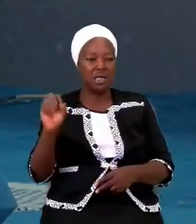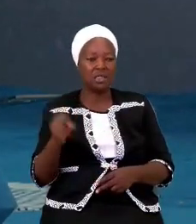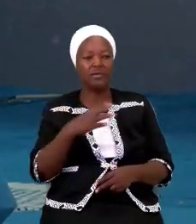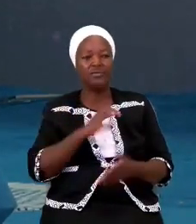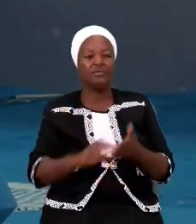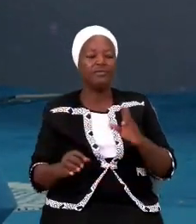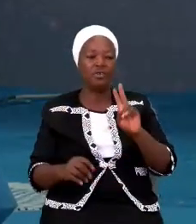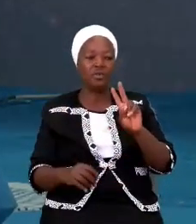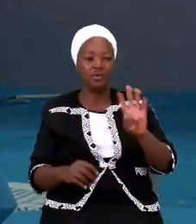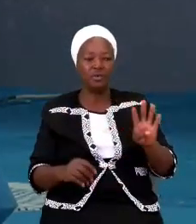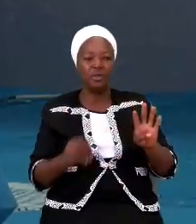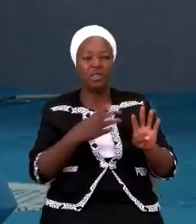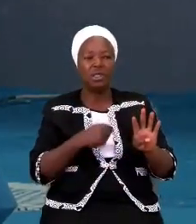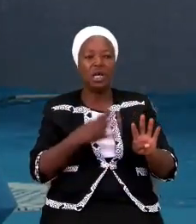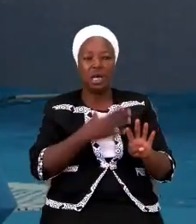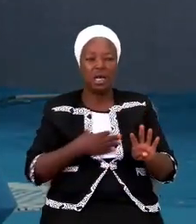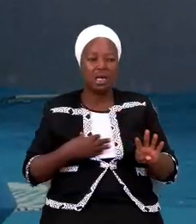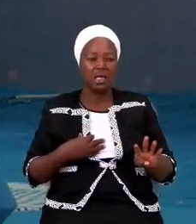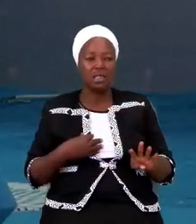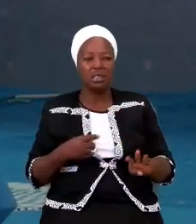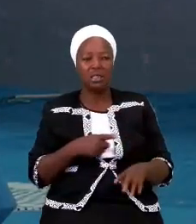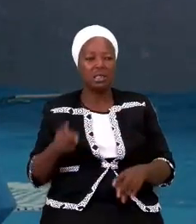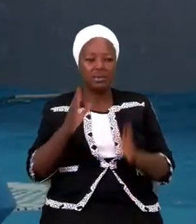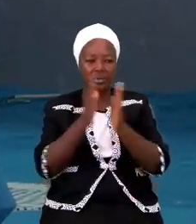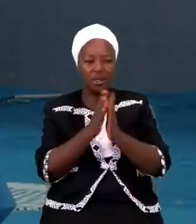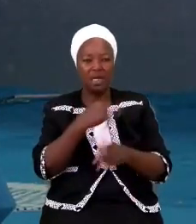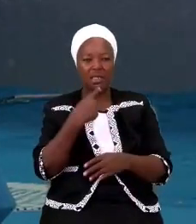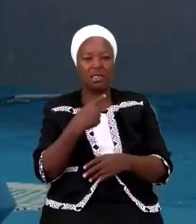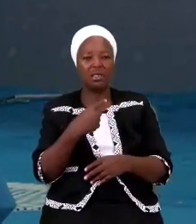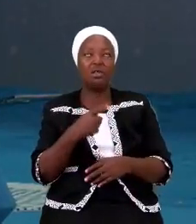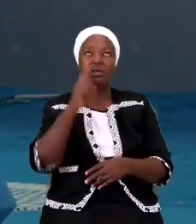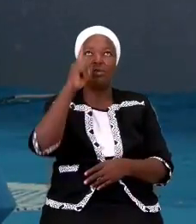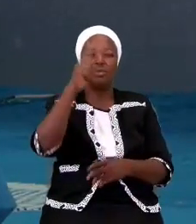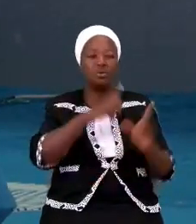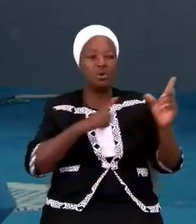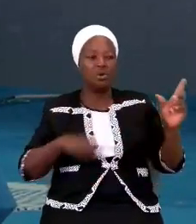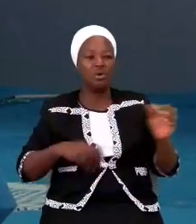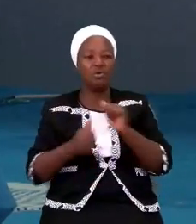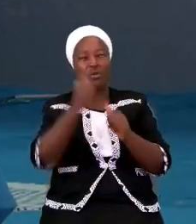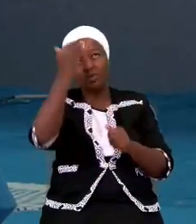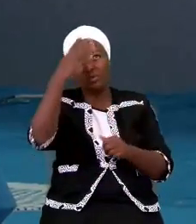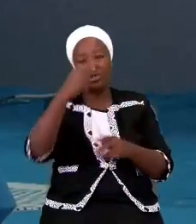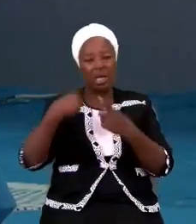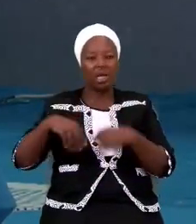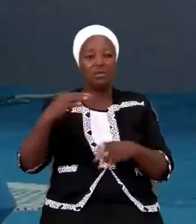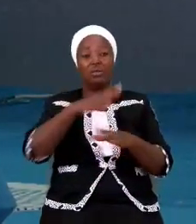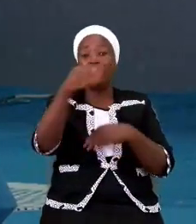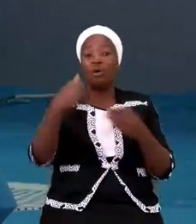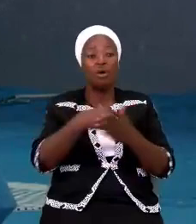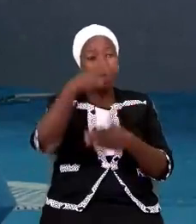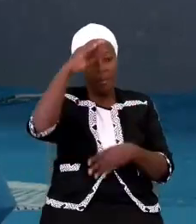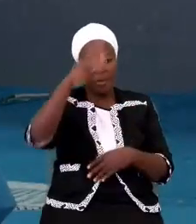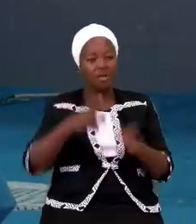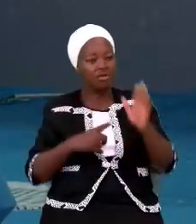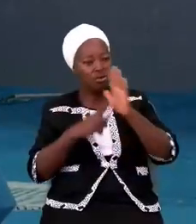all men, show whether of these two, which of these two thou hast